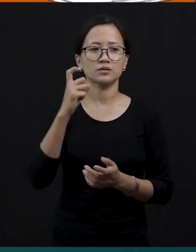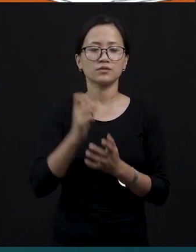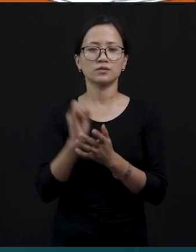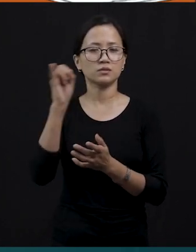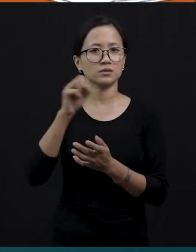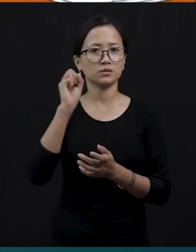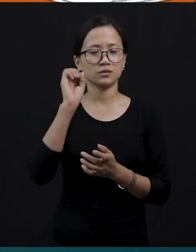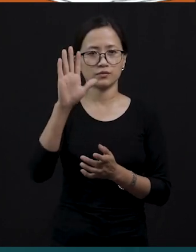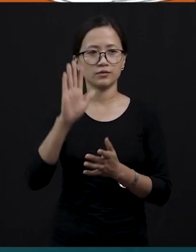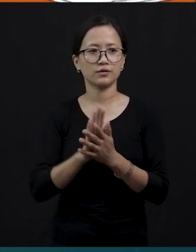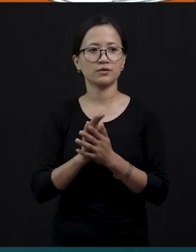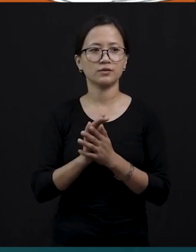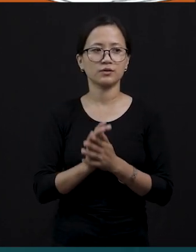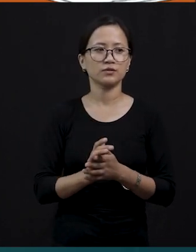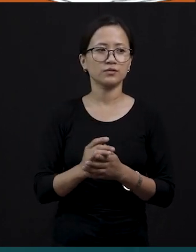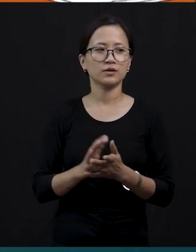of this